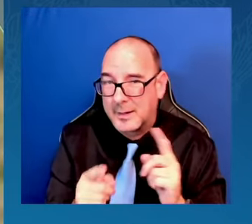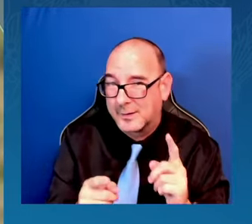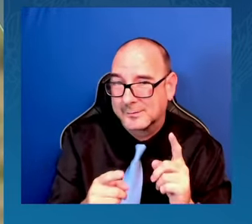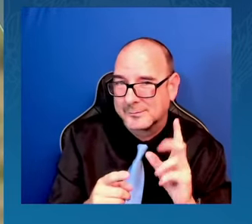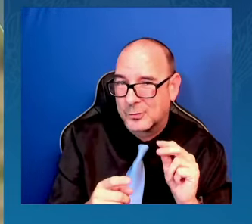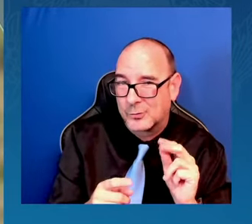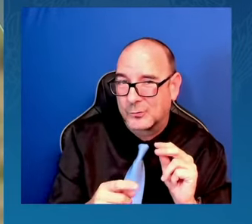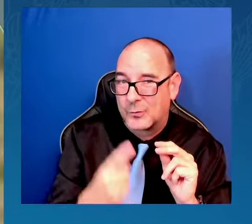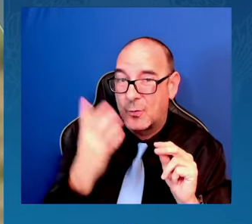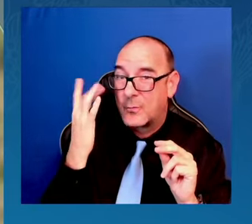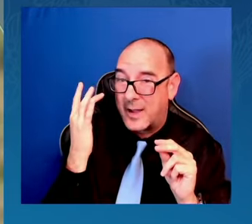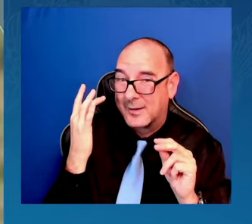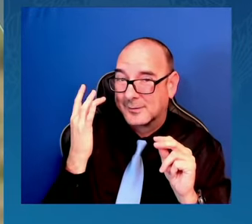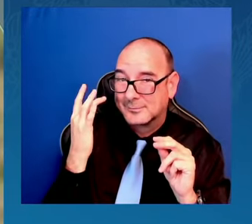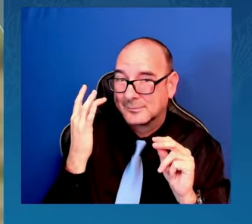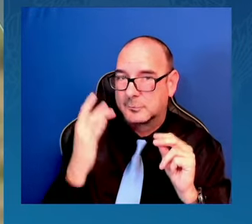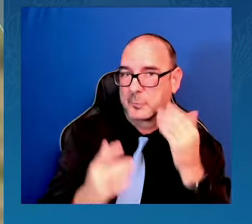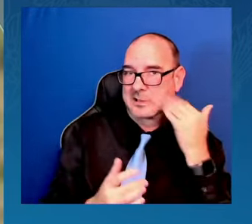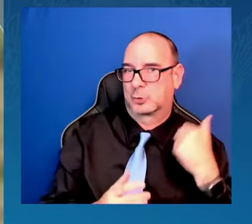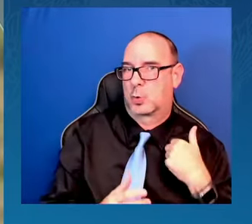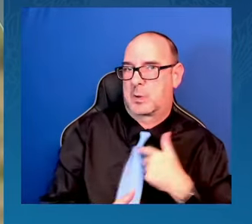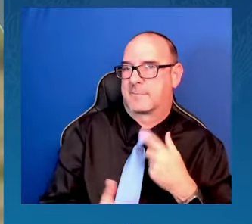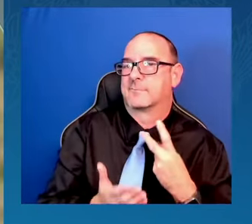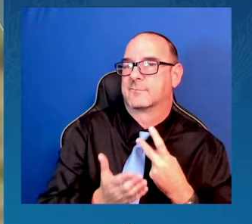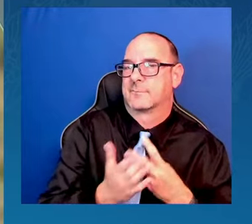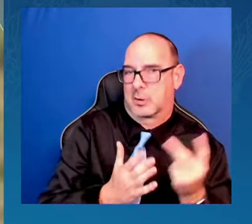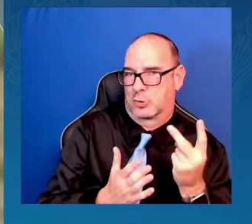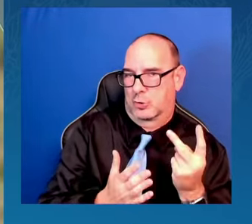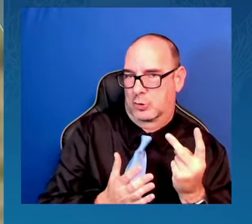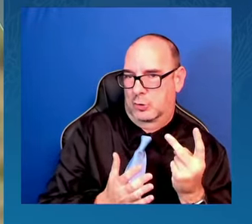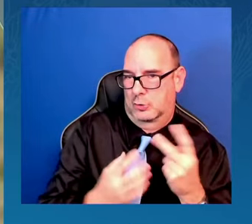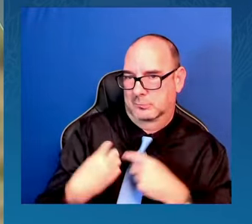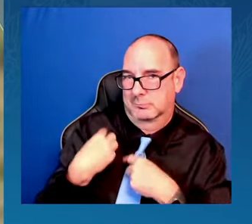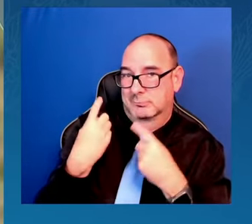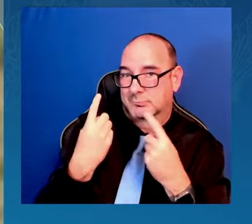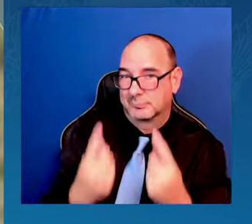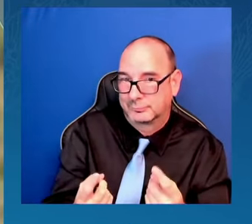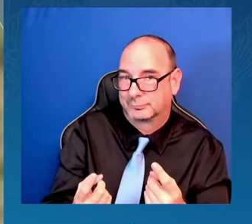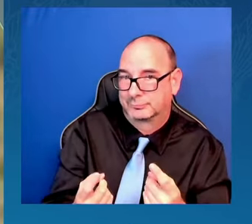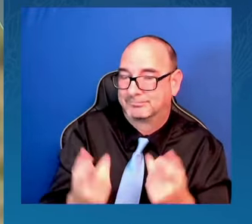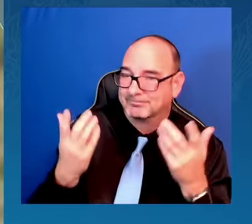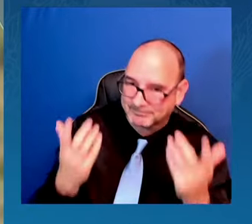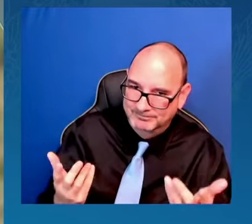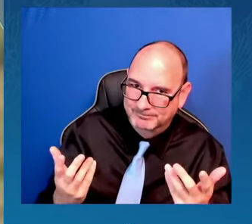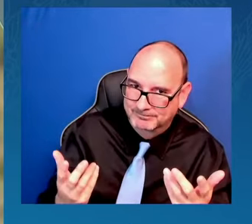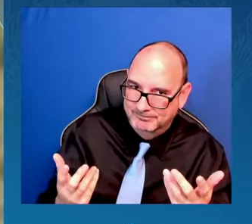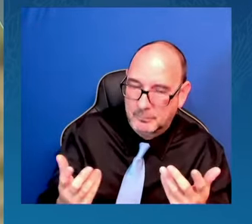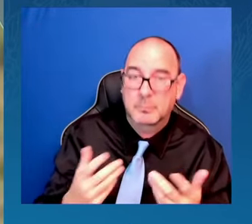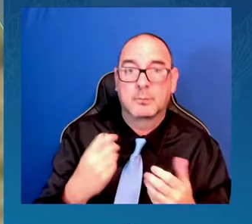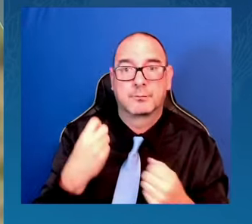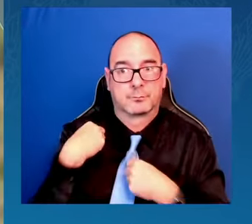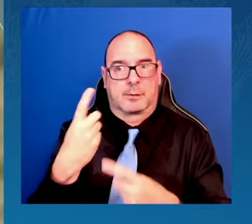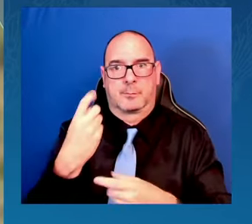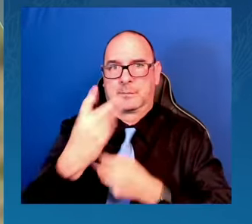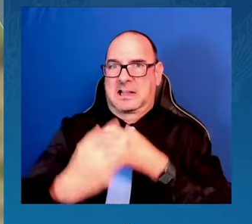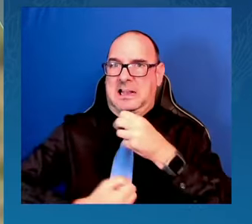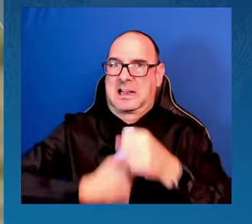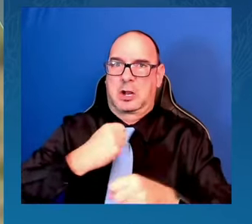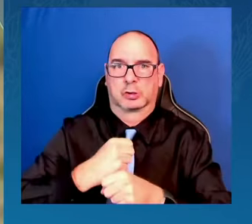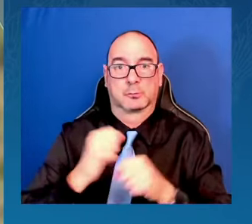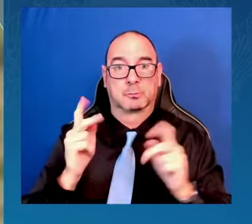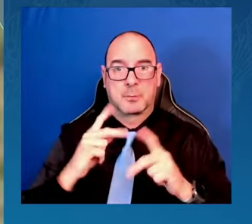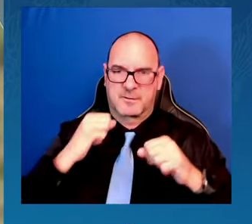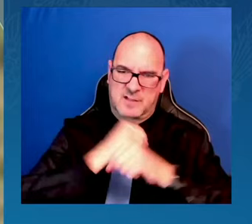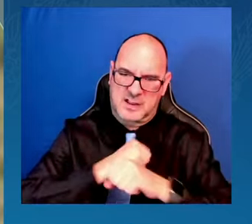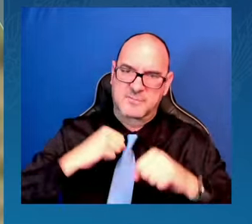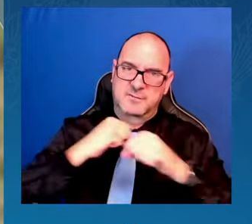have failed for so long to have folks who are fighting for action. You know,